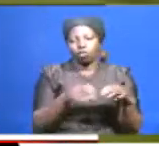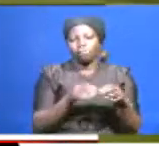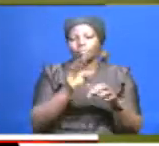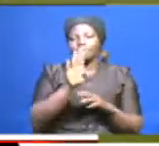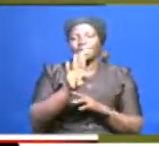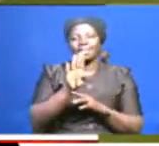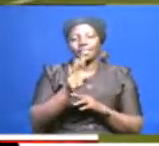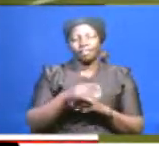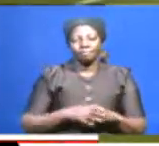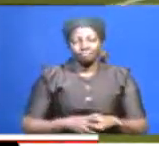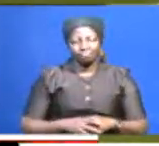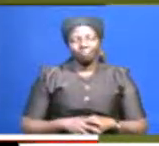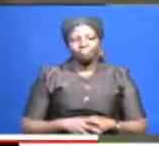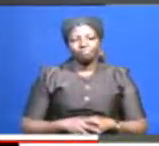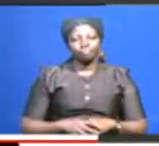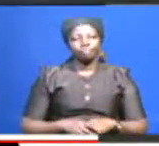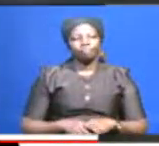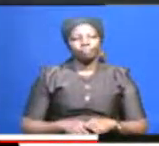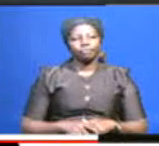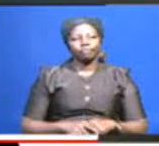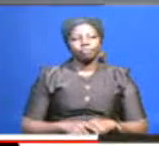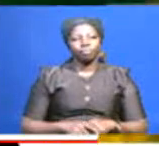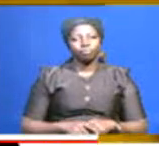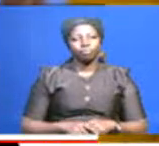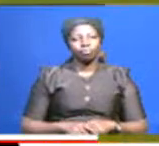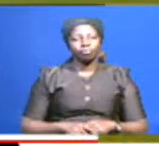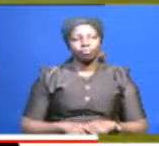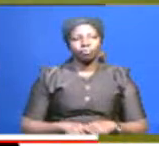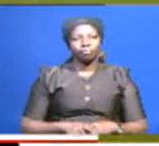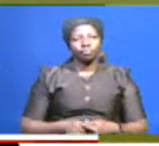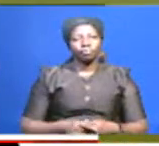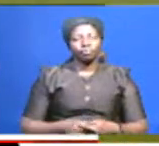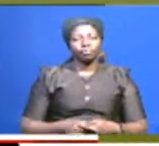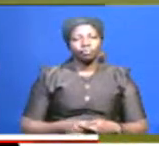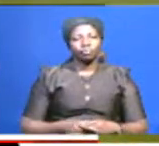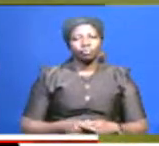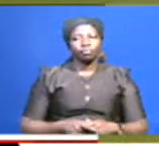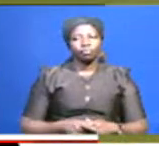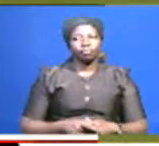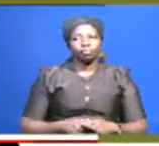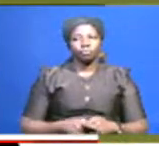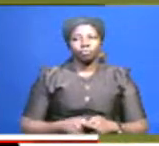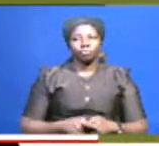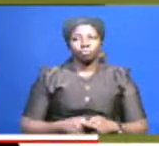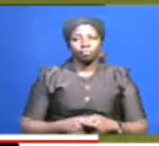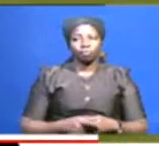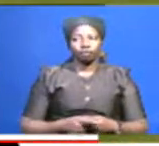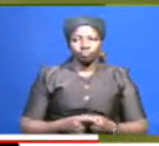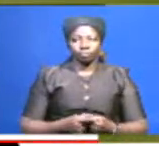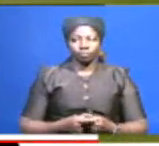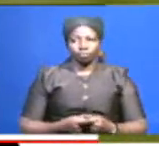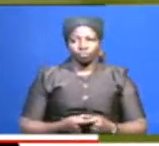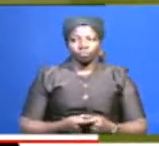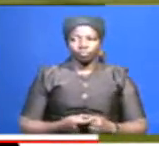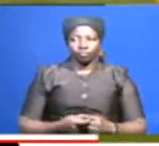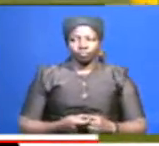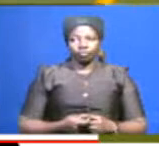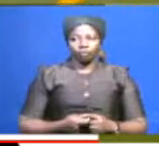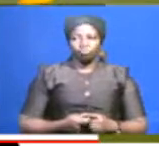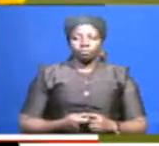yes! It's perfect, and it's 1-0 Morocco. And still hope. to equalize, even if